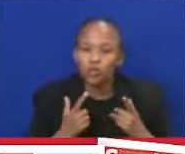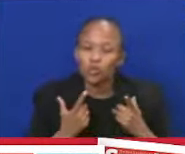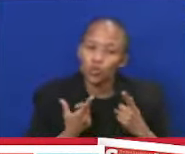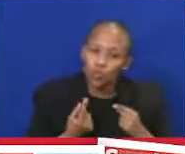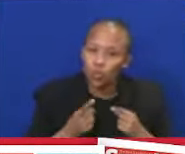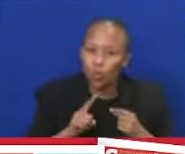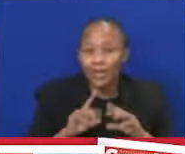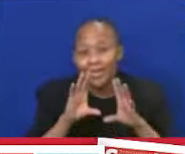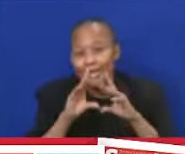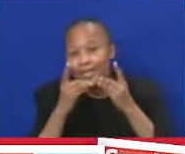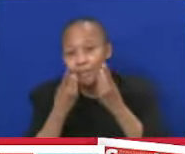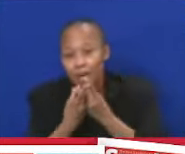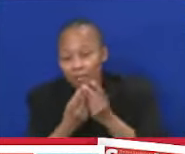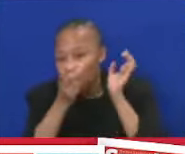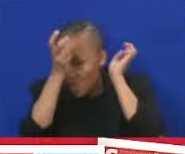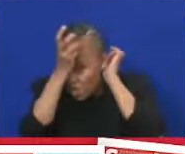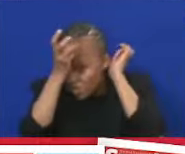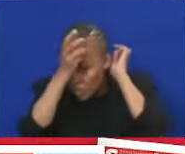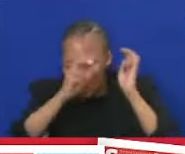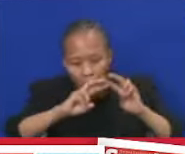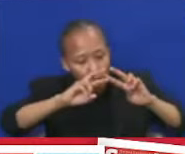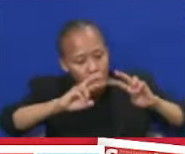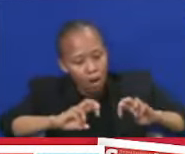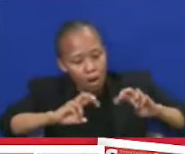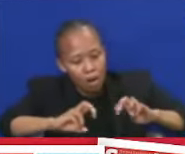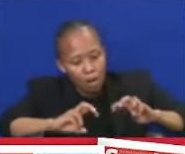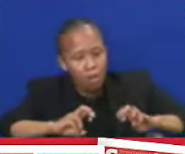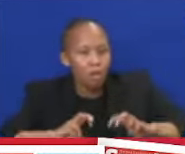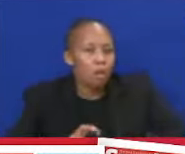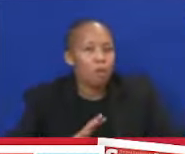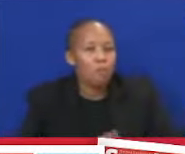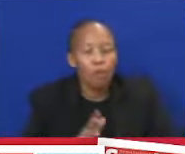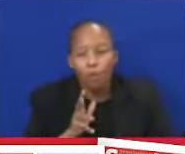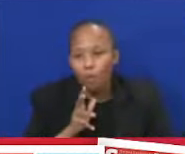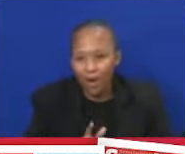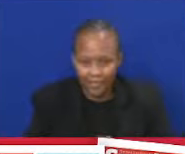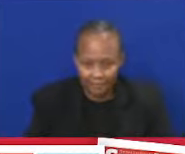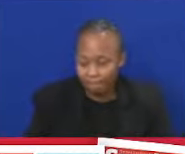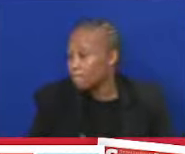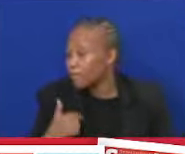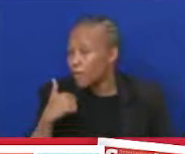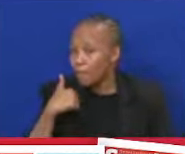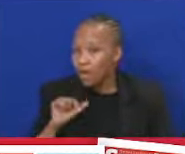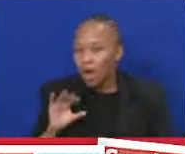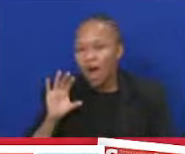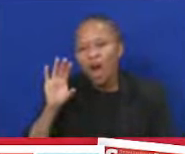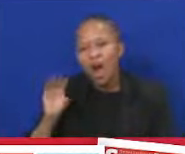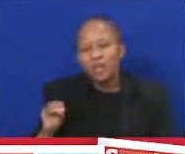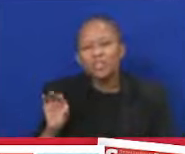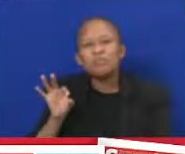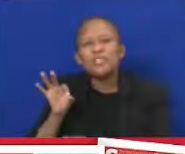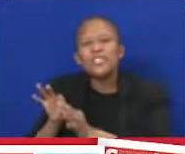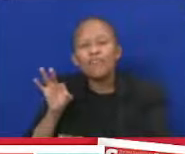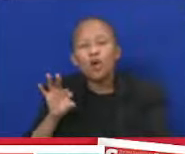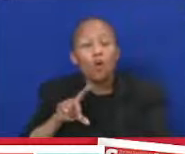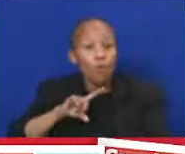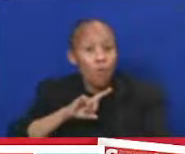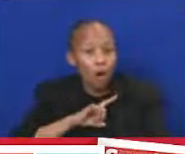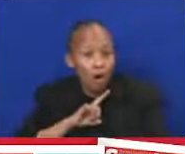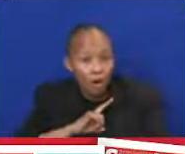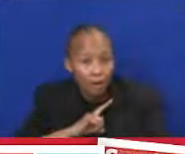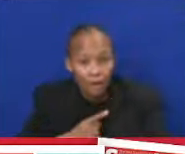Correctional Services. I was asking specifically because you refer that they would also assist